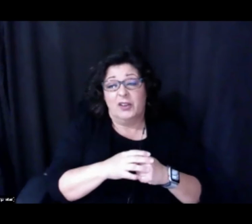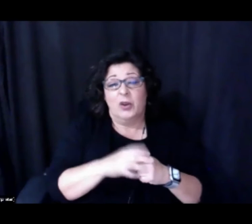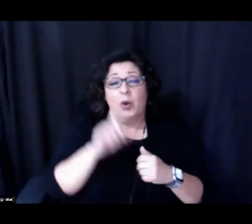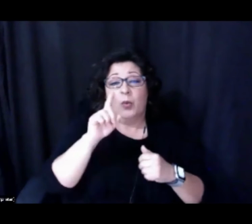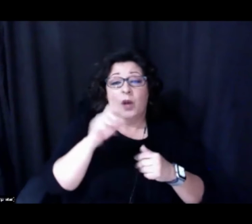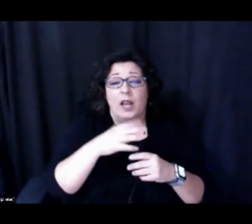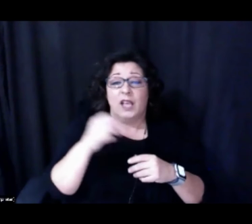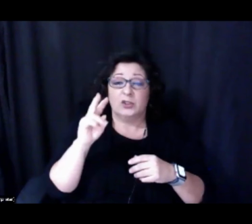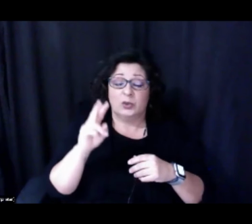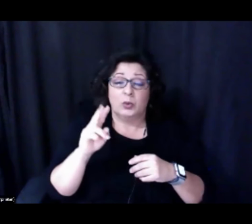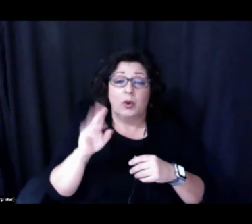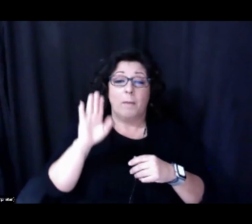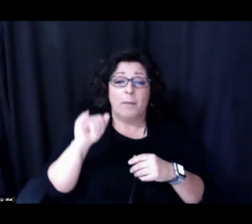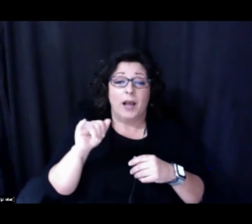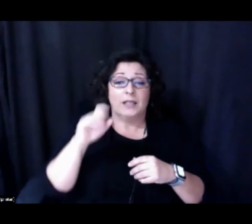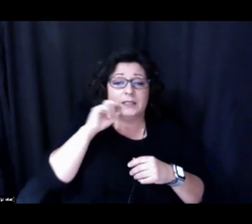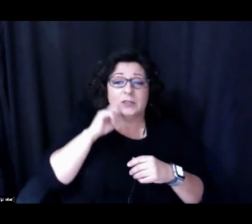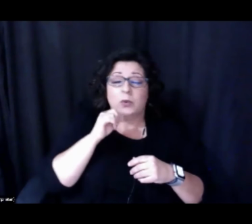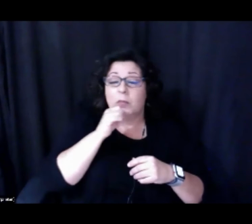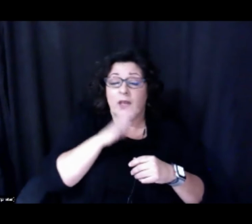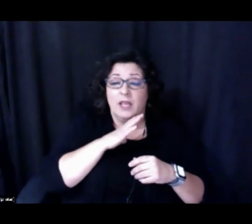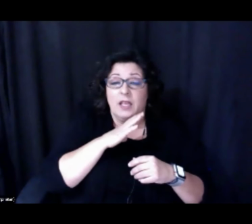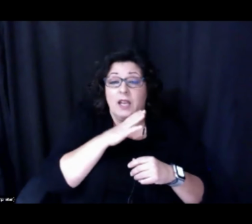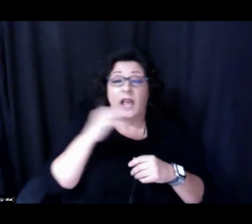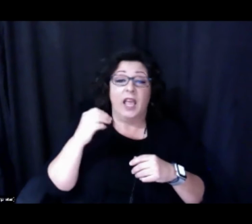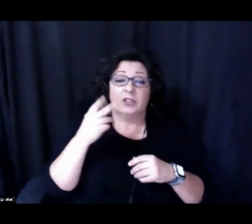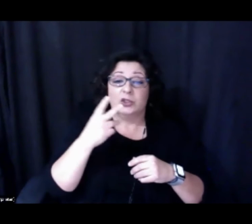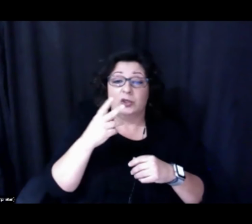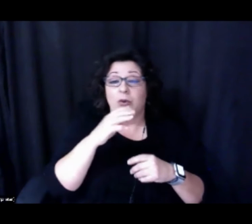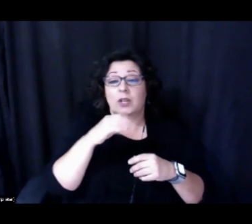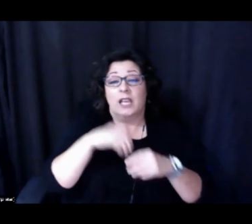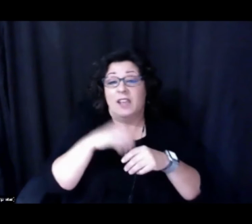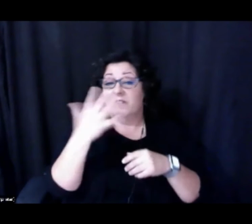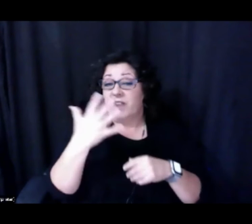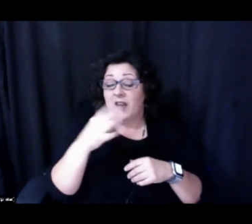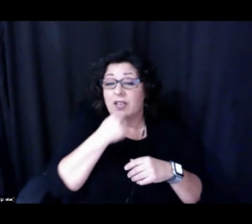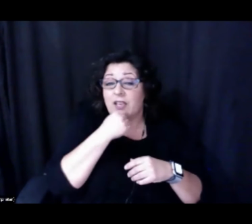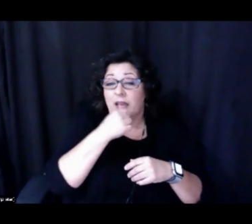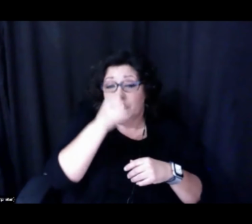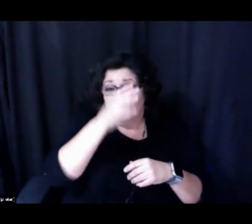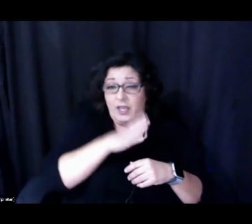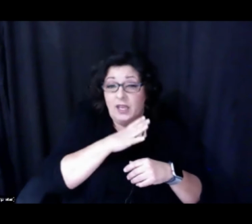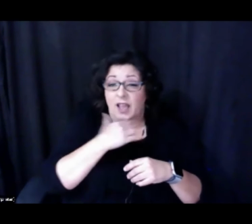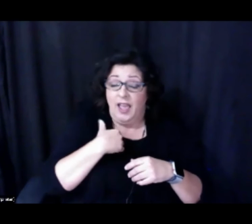1 in 2 bisexual men and 2 in 5 gay men have experienced sexual violence in their lifetime.